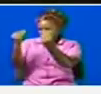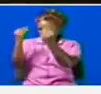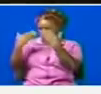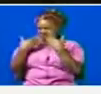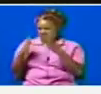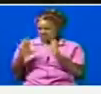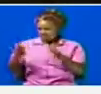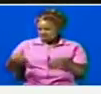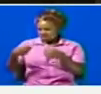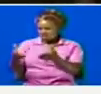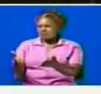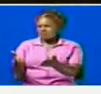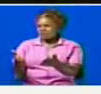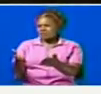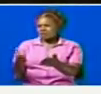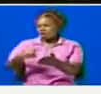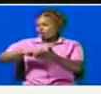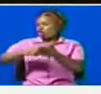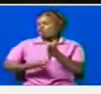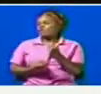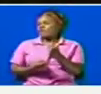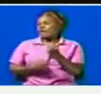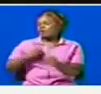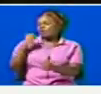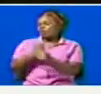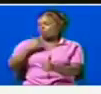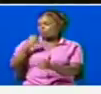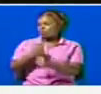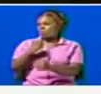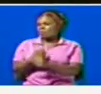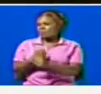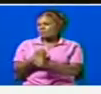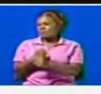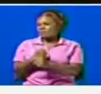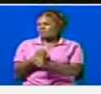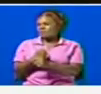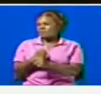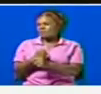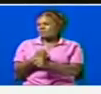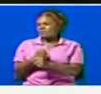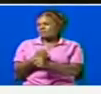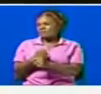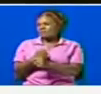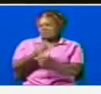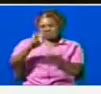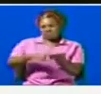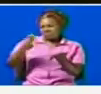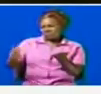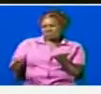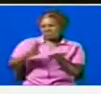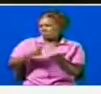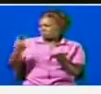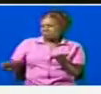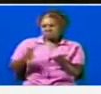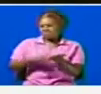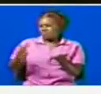and given that contract to perform this exercise, actually just did resign, and there was no way